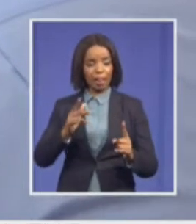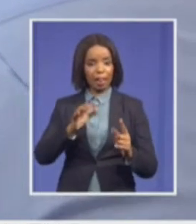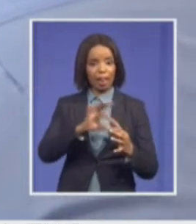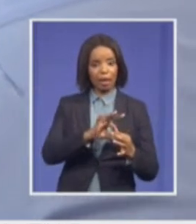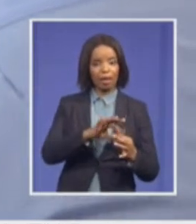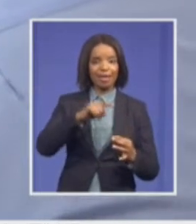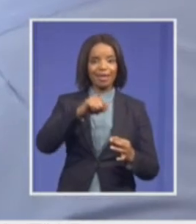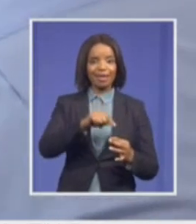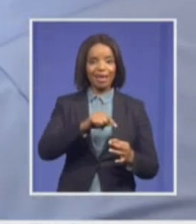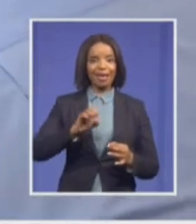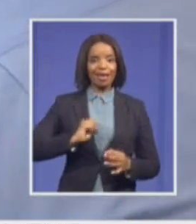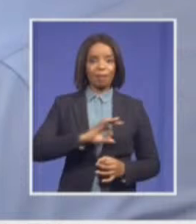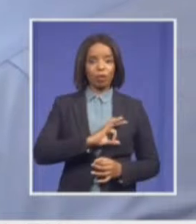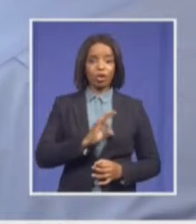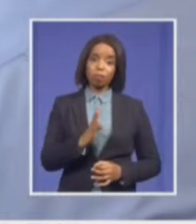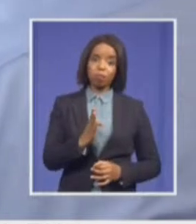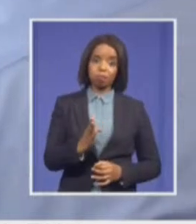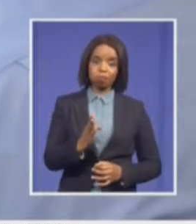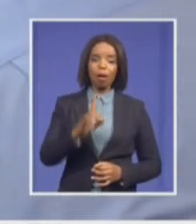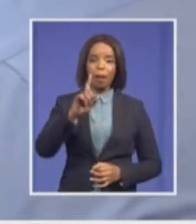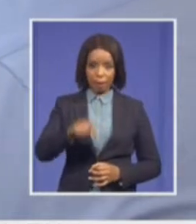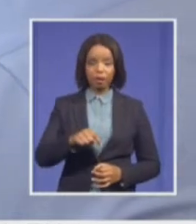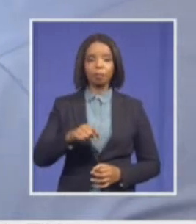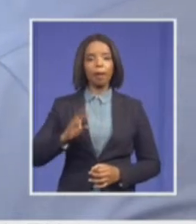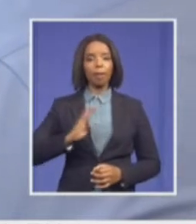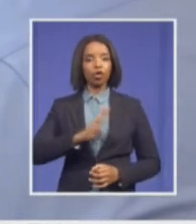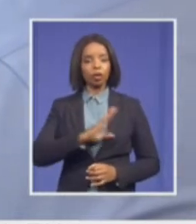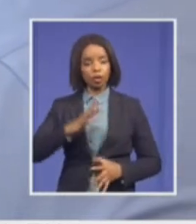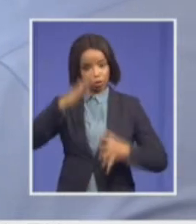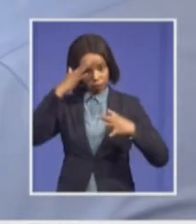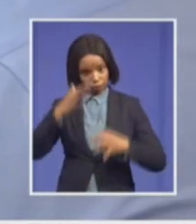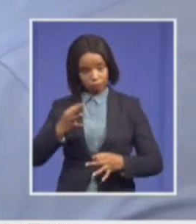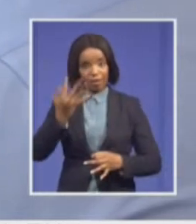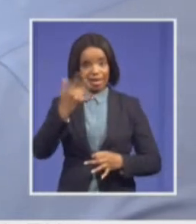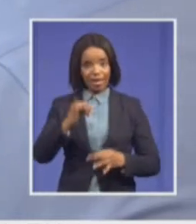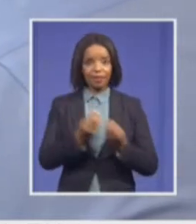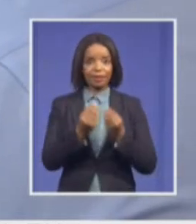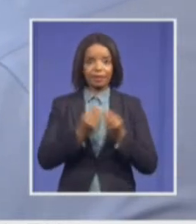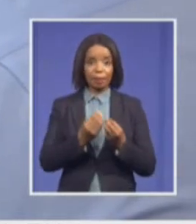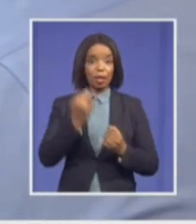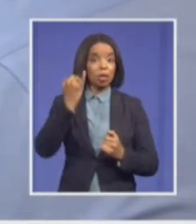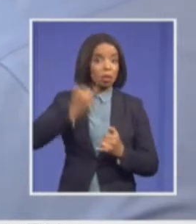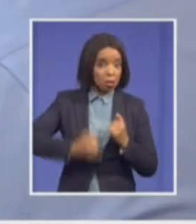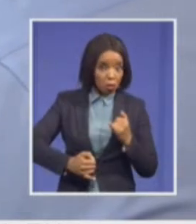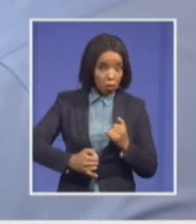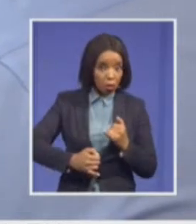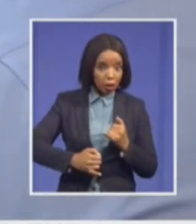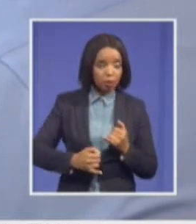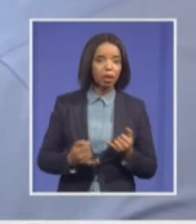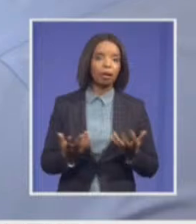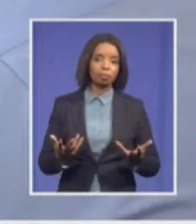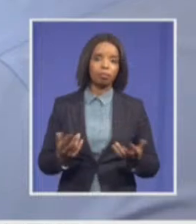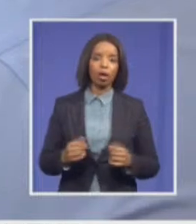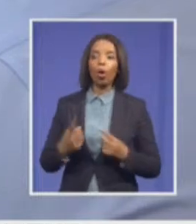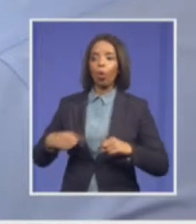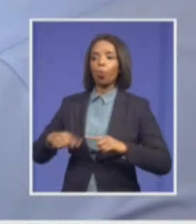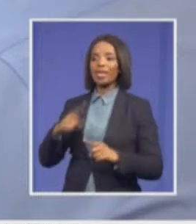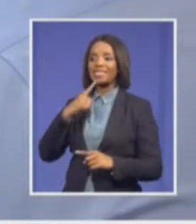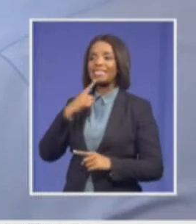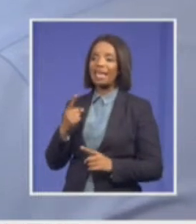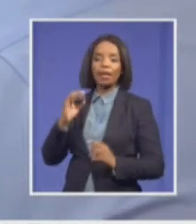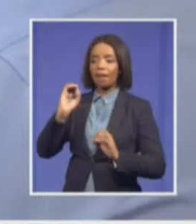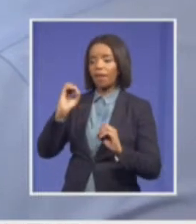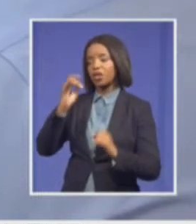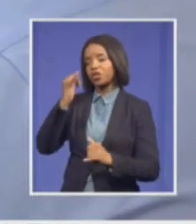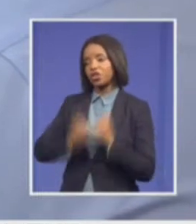effect, then correct. Surely you can discipline an employee. And we're saying there isn't. Yeah. I understand, but I would like